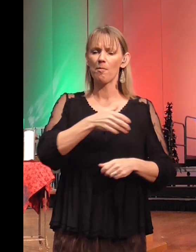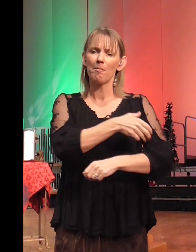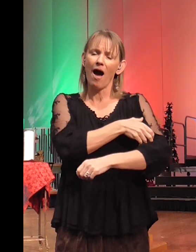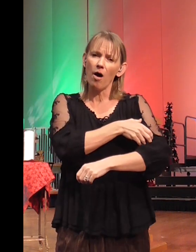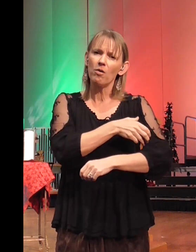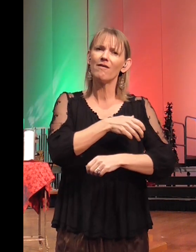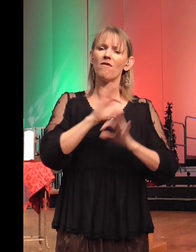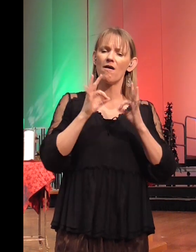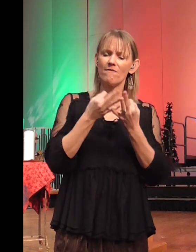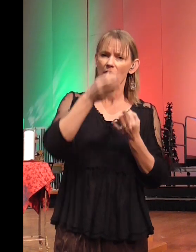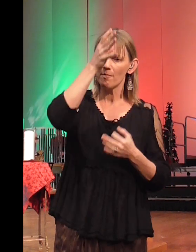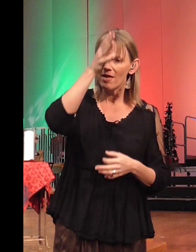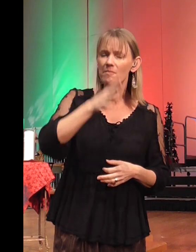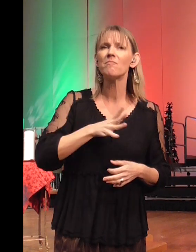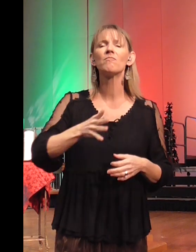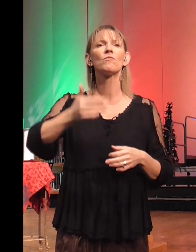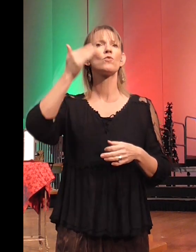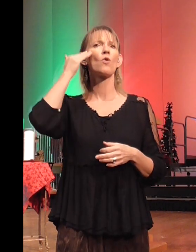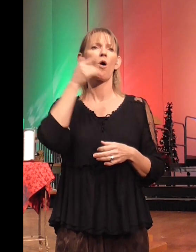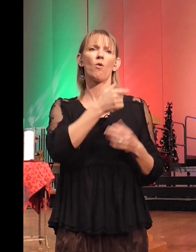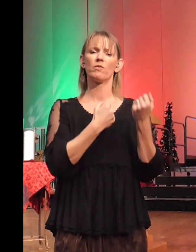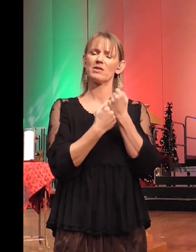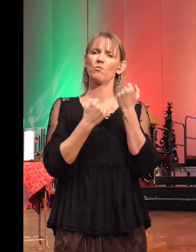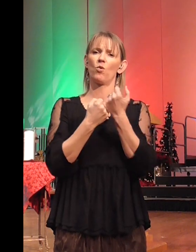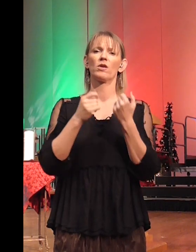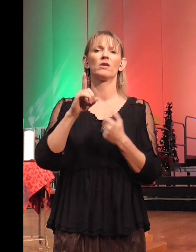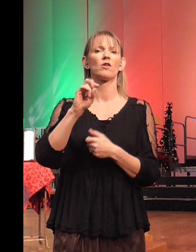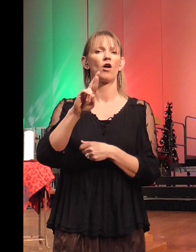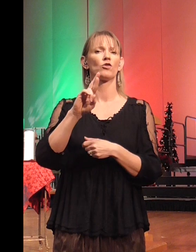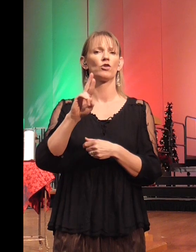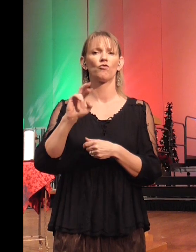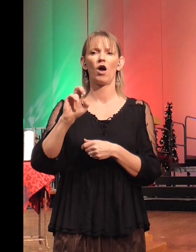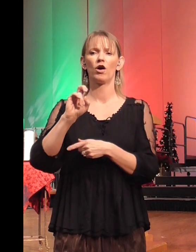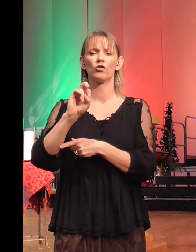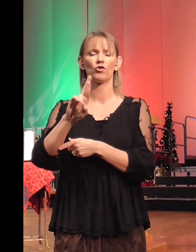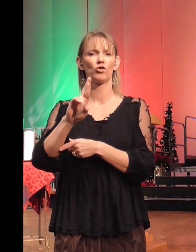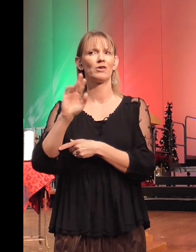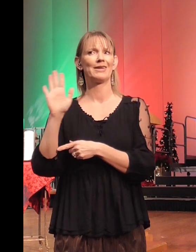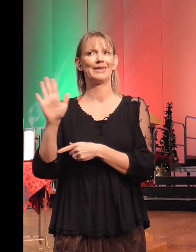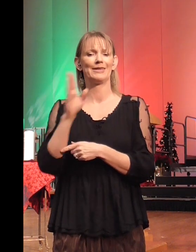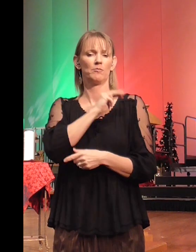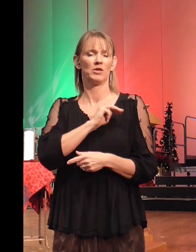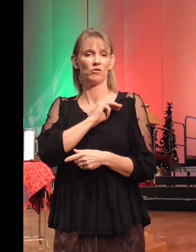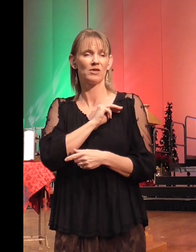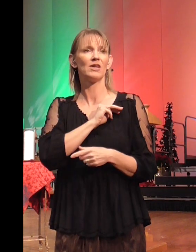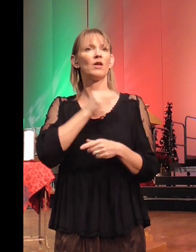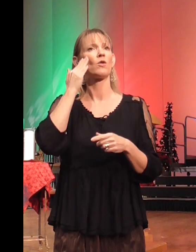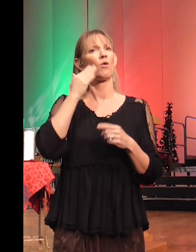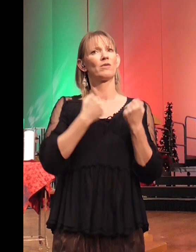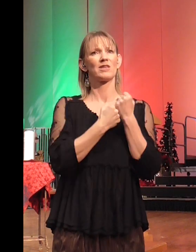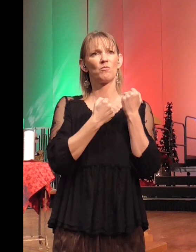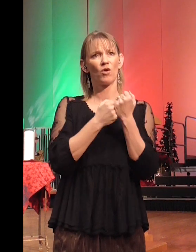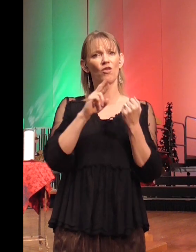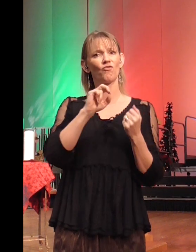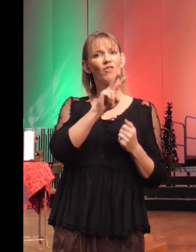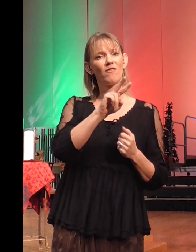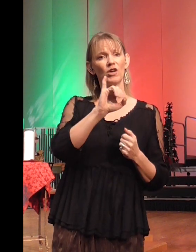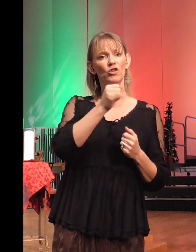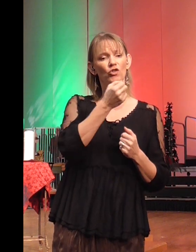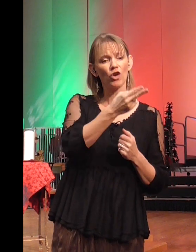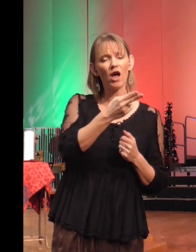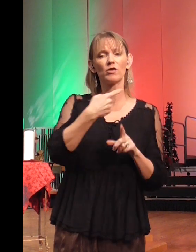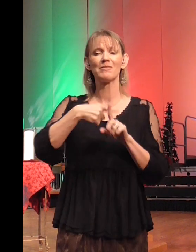family man, and I know he supported Dr. Roger in his ministry, and I know that he supported greatly Reverend Josh and